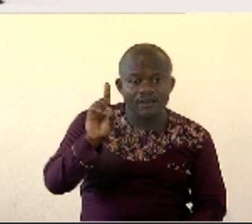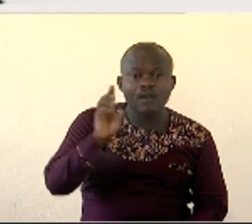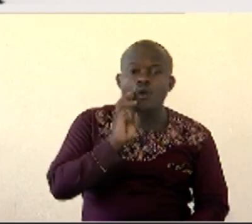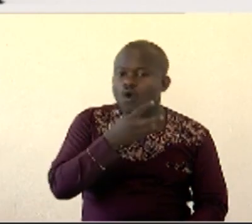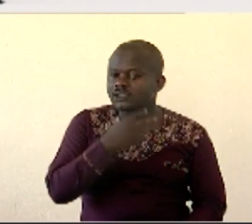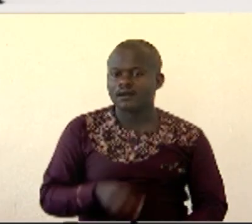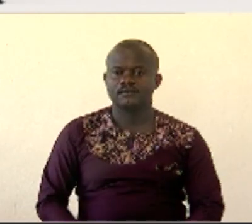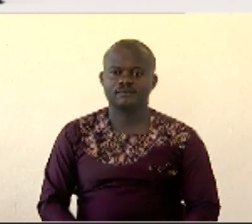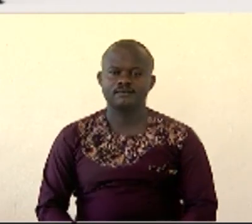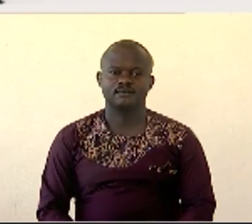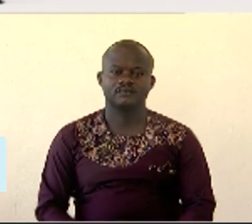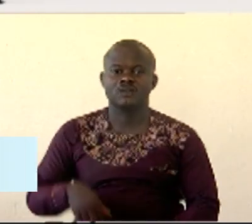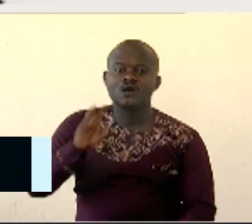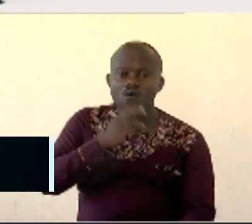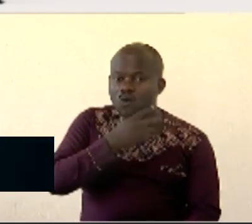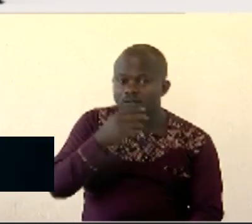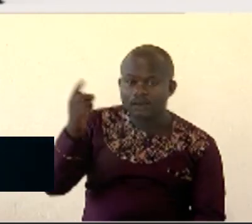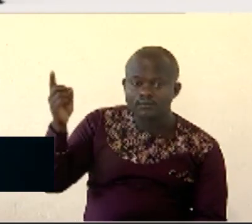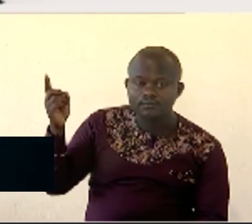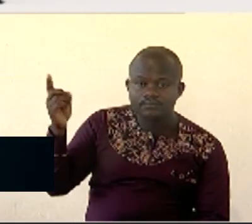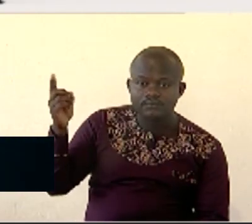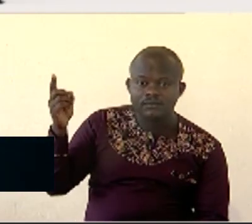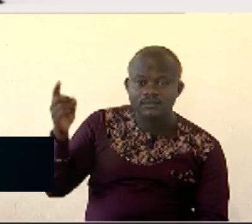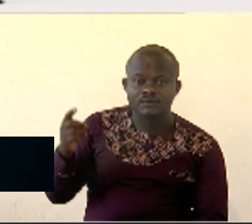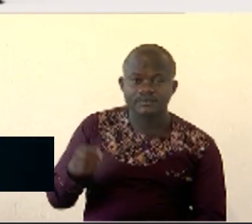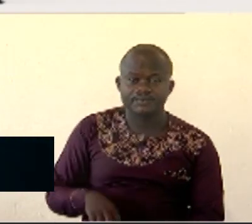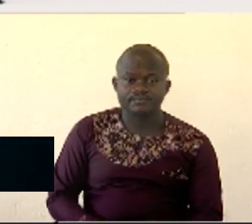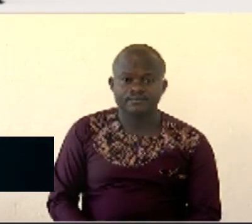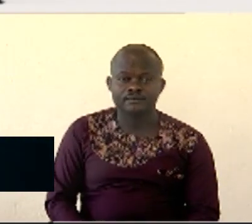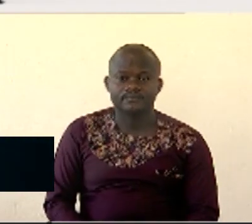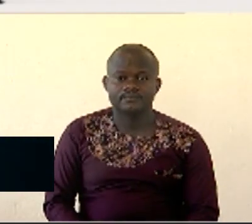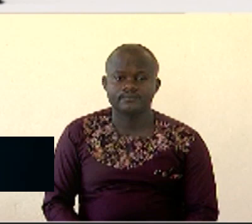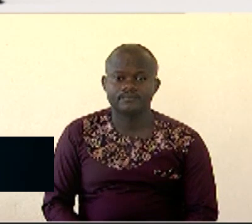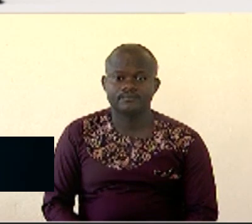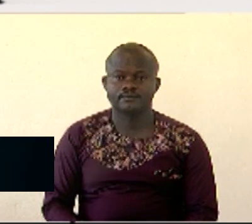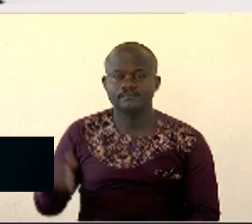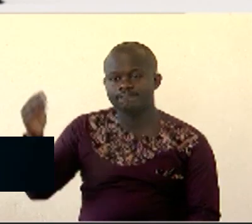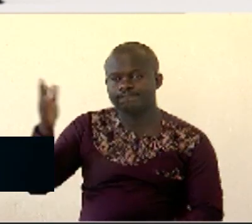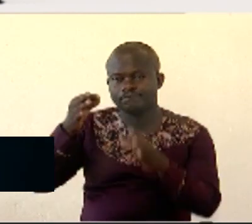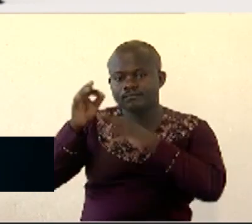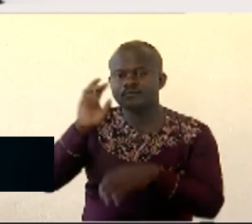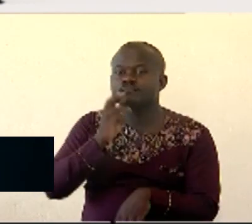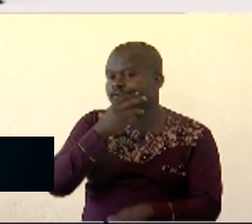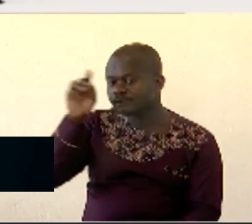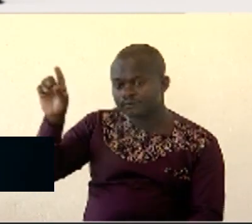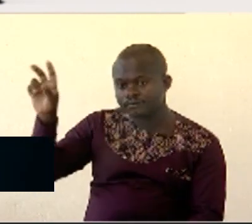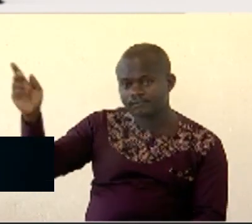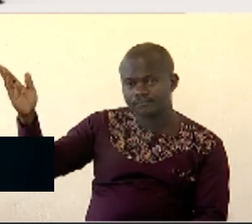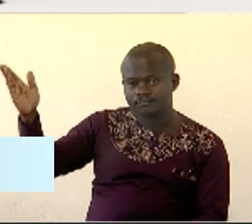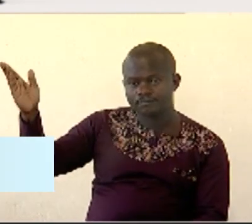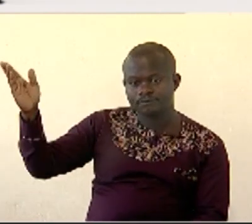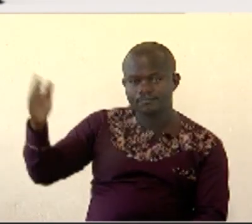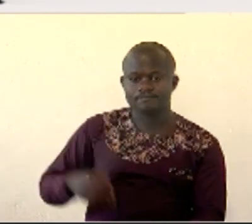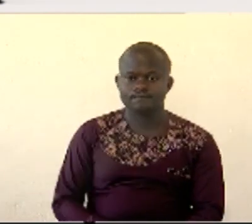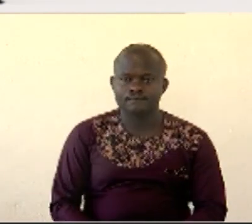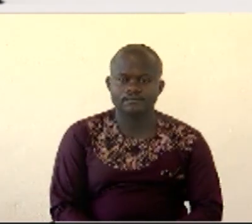water. Water is raw material. Only about 1% of water taken in by plants is used